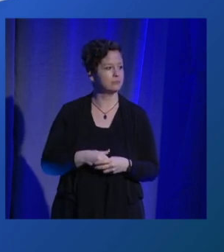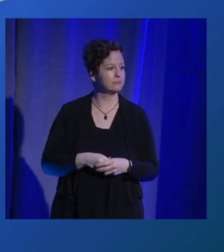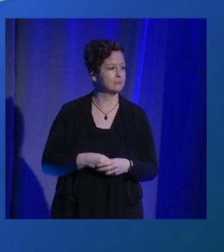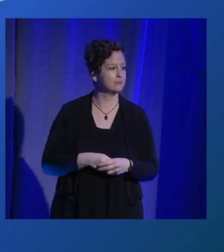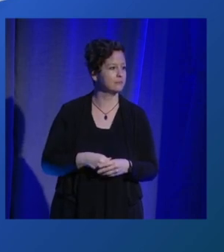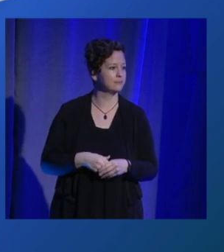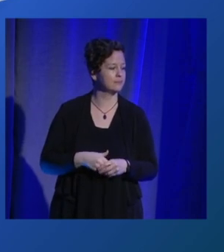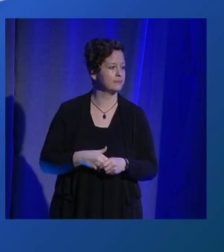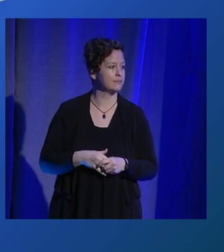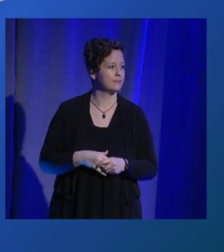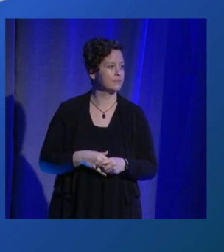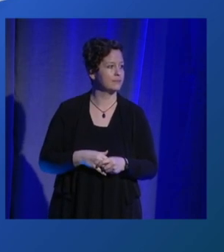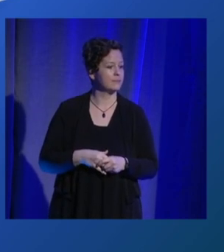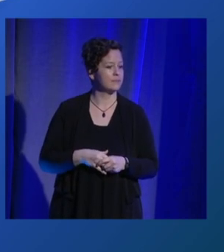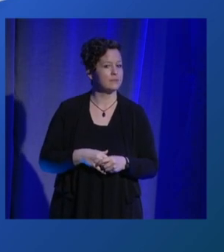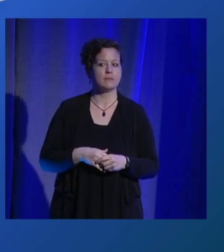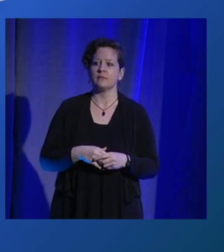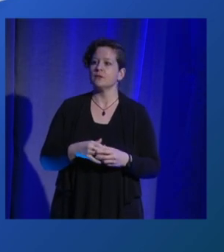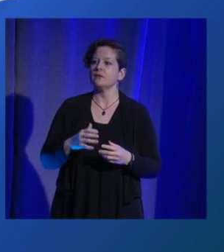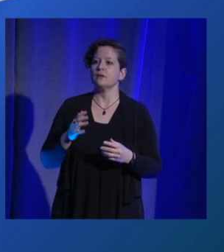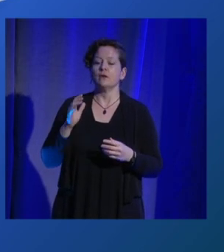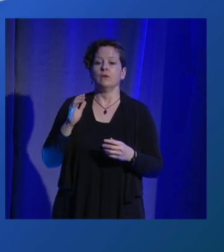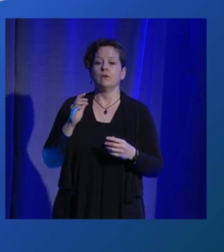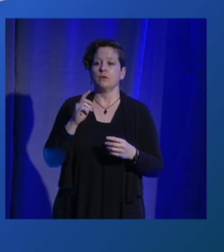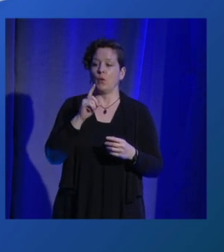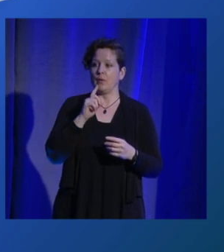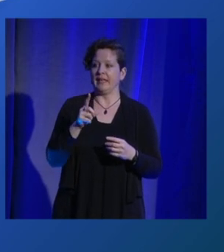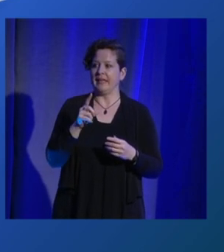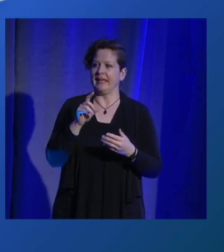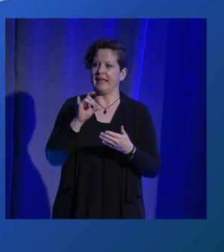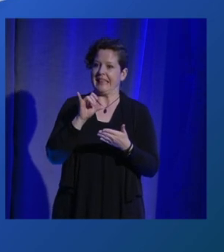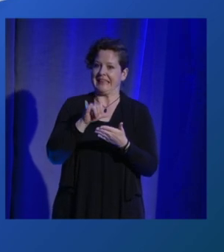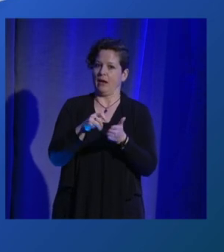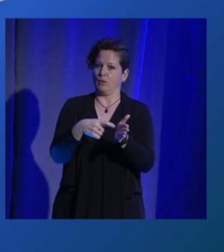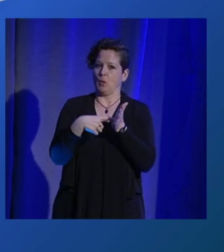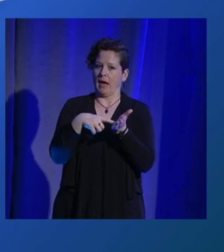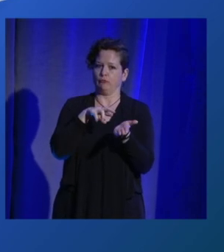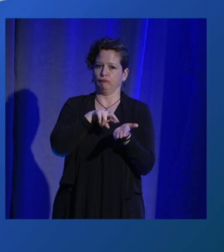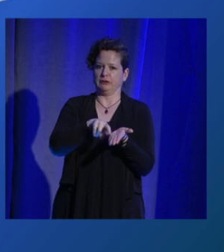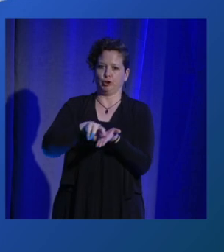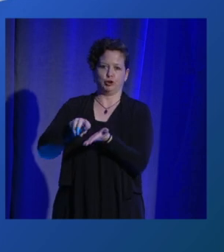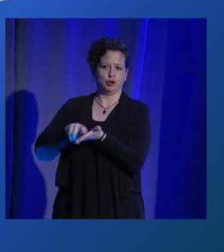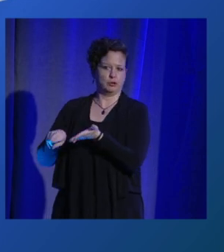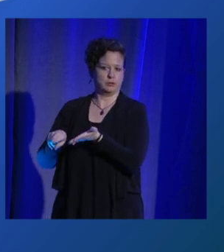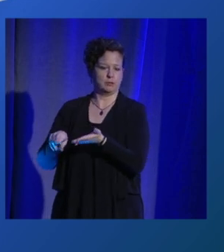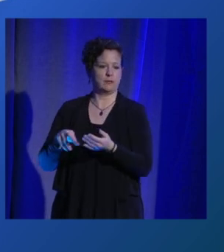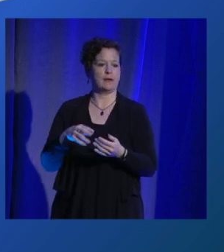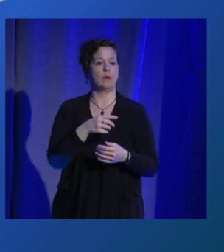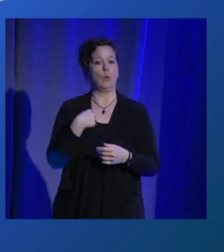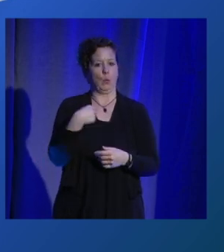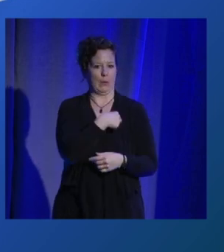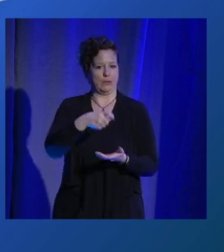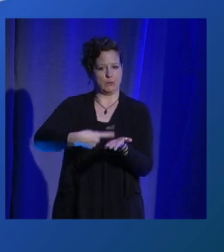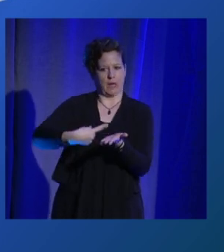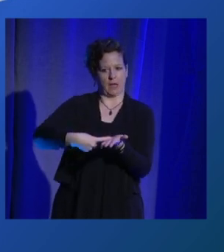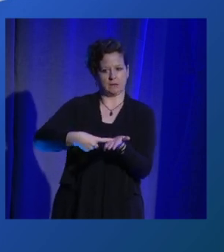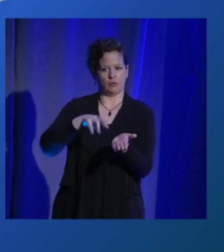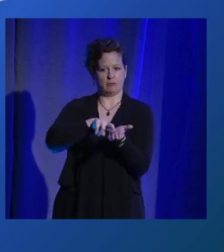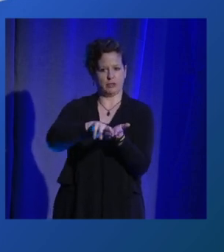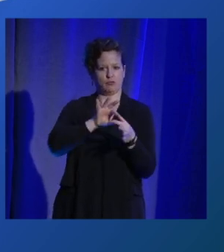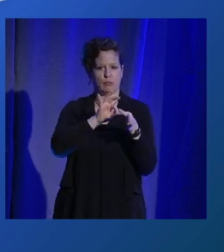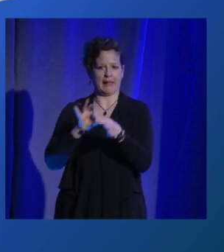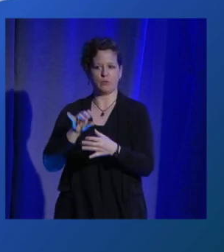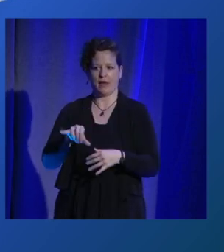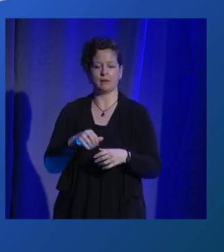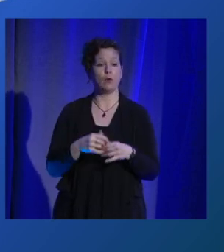to so that kind of comes down to some areas of research which we need to talk about there's a lot of things